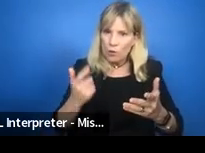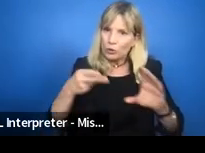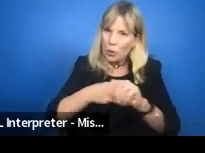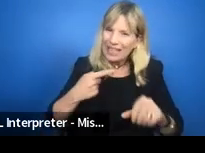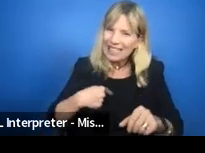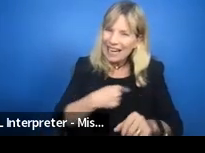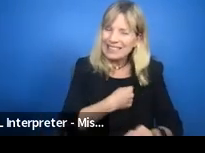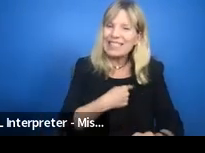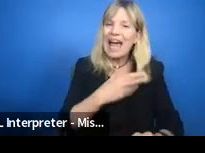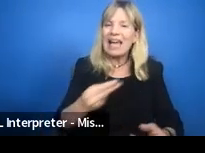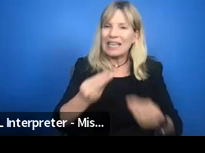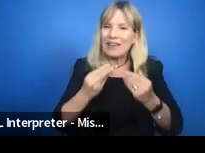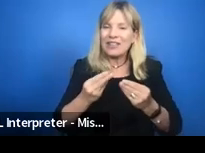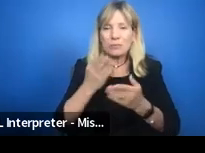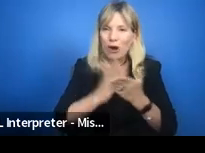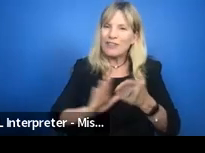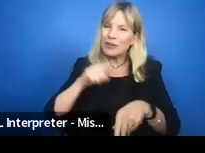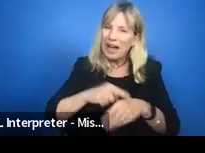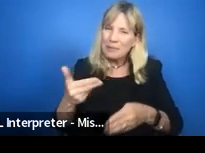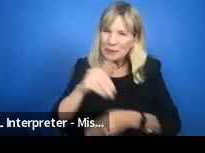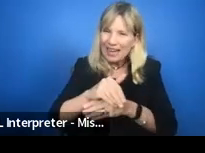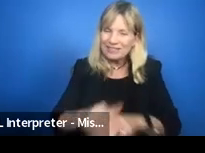joining us and giving us part of your time.